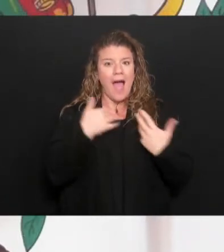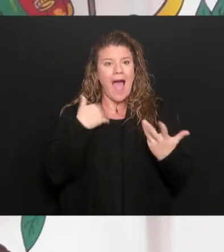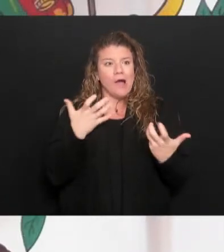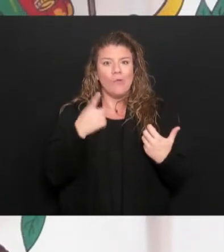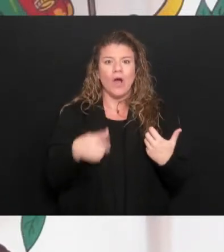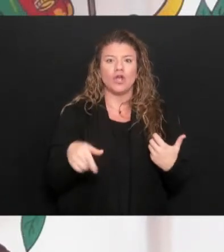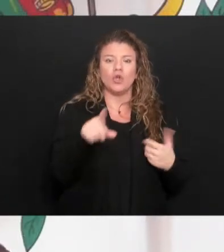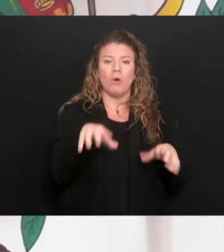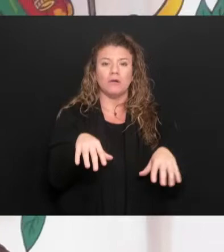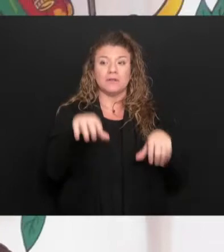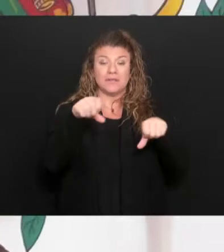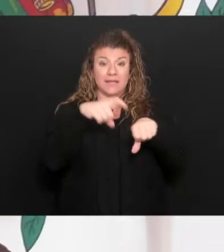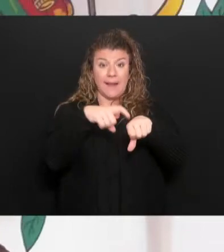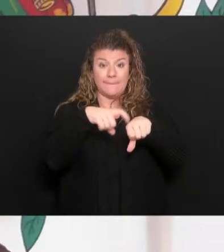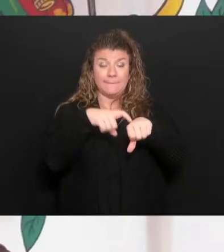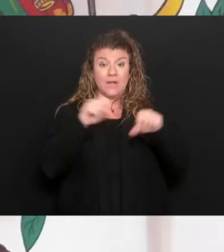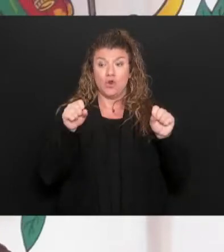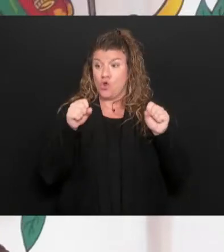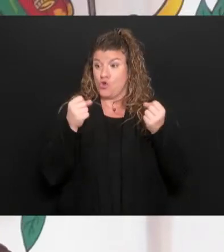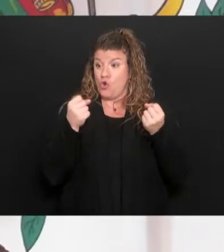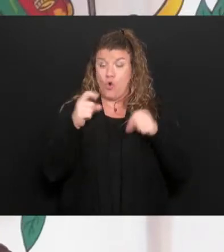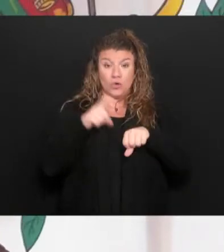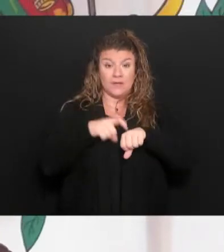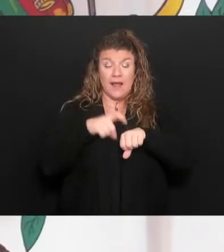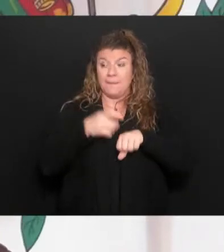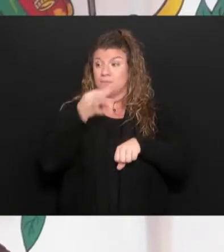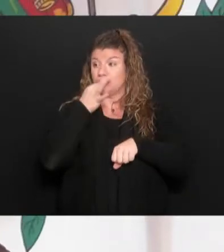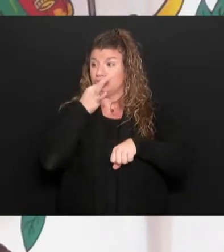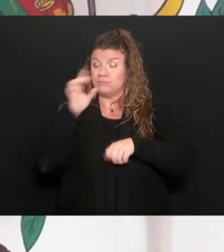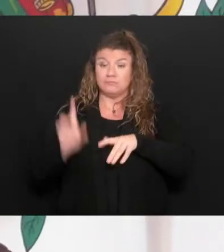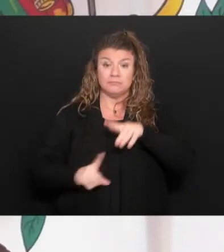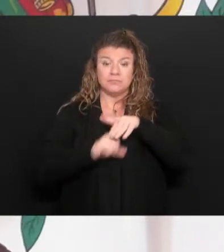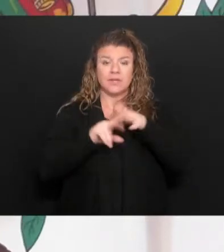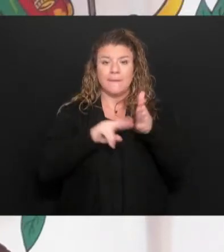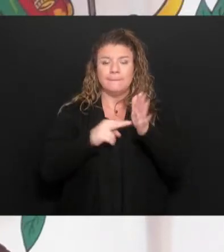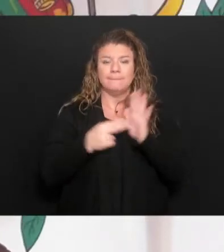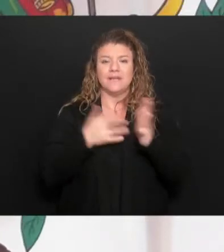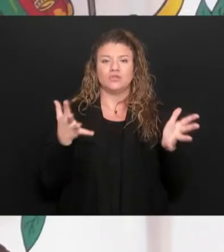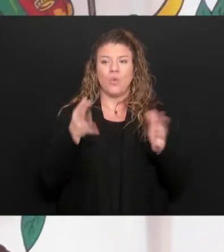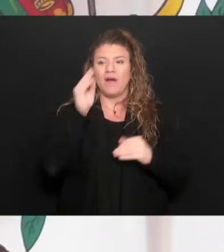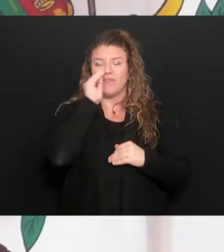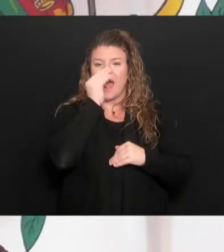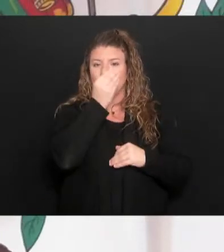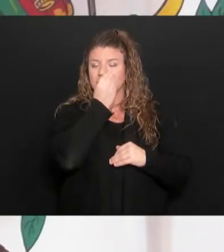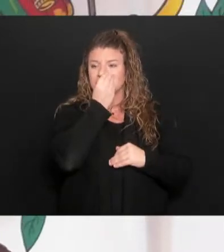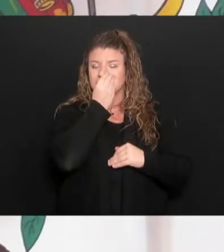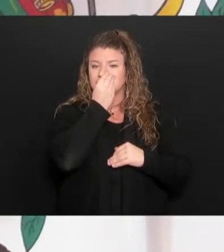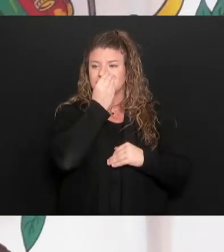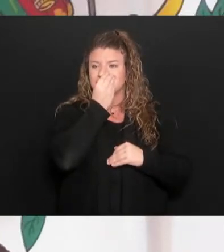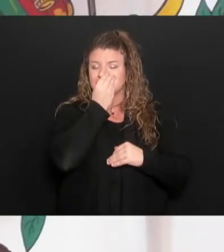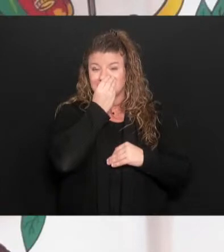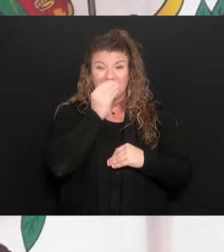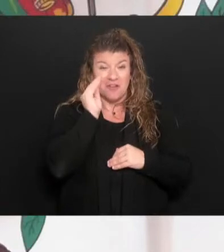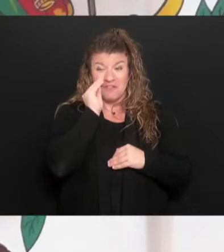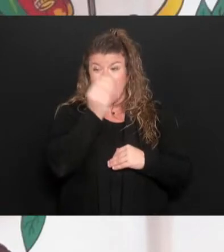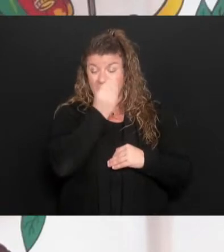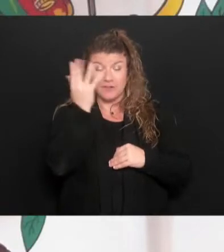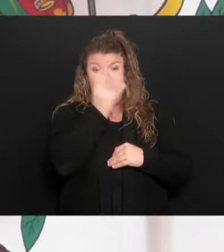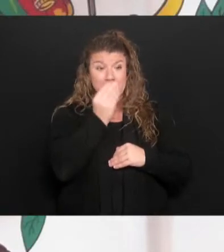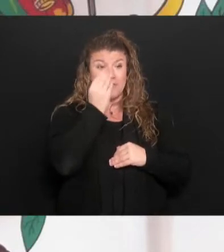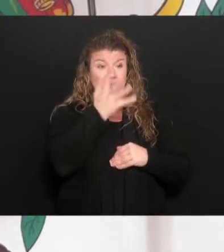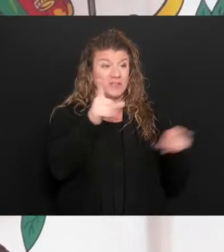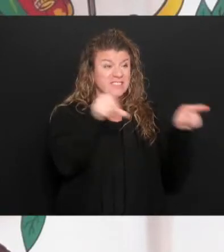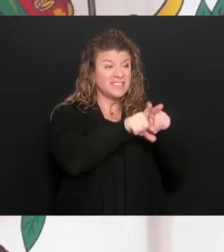because as this cold weather comes and everything, the flowers around this great capital won't be as pretty as they are right